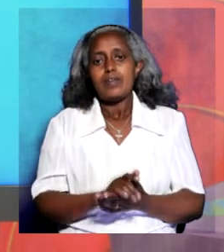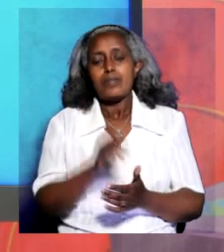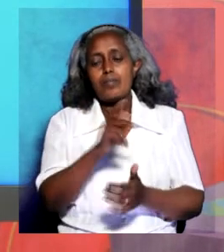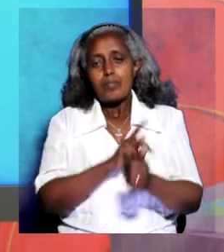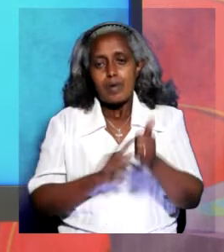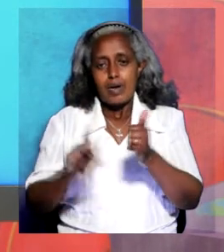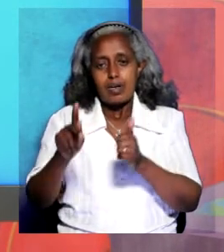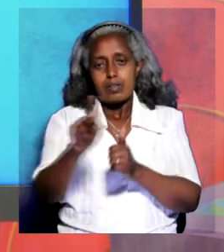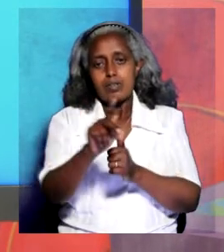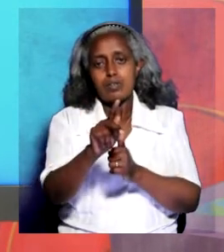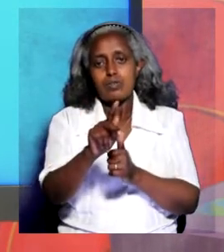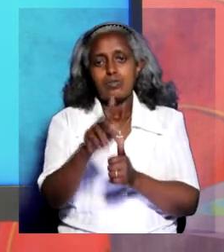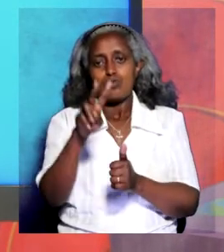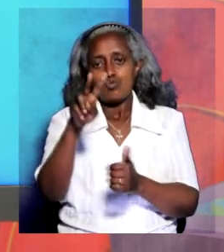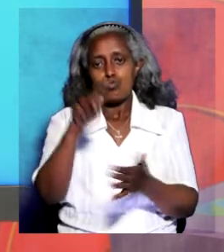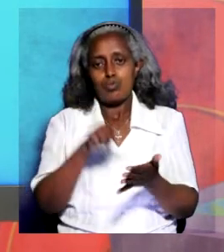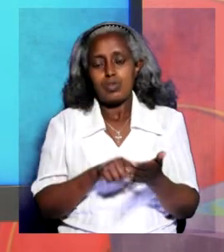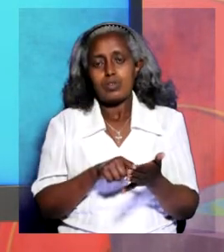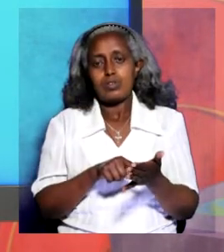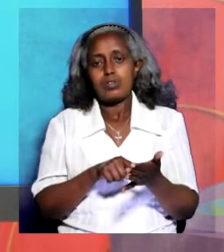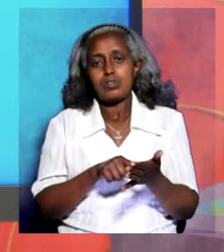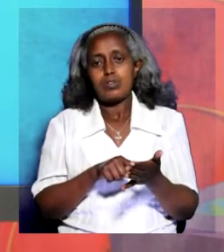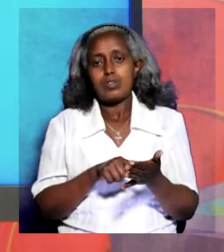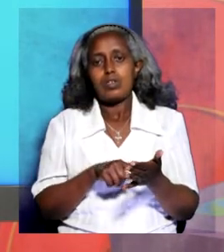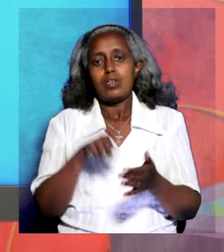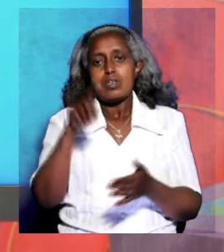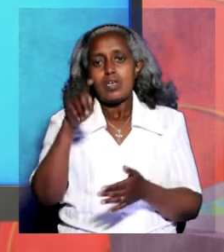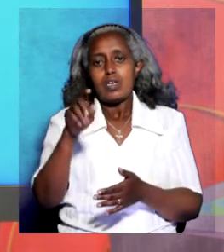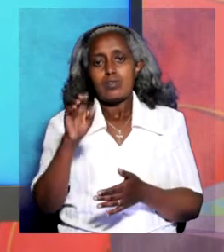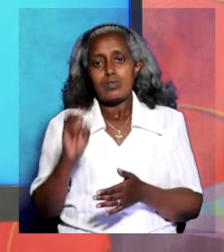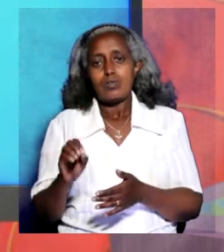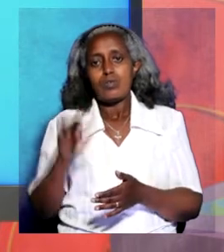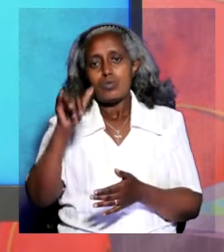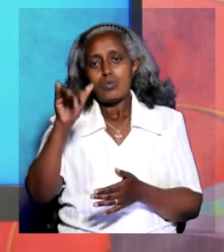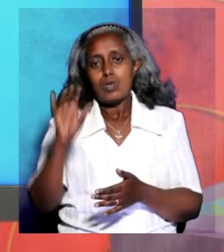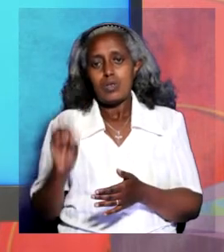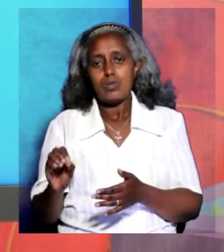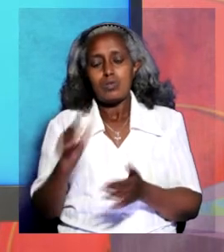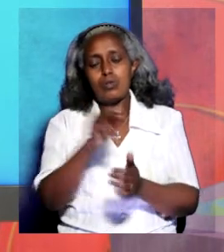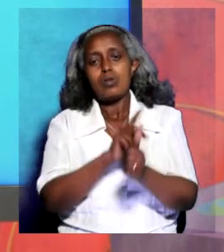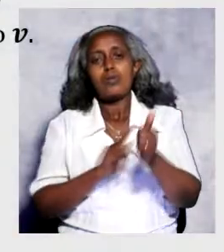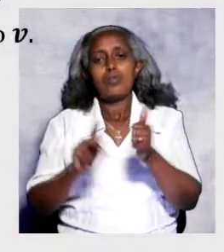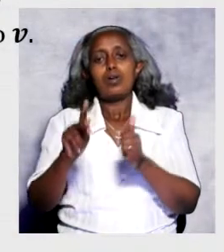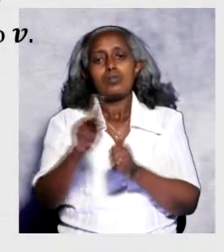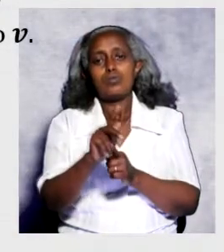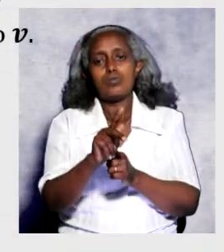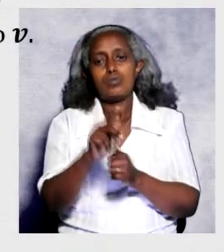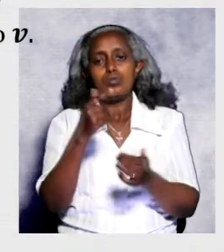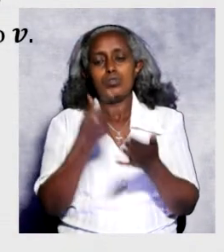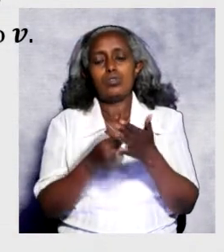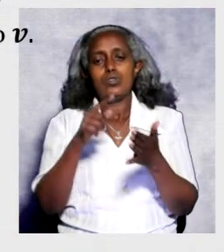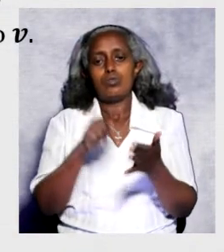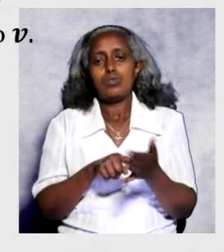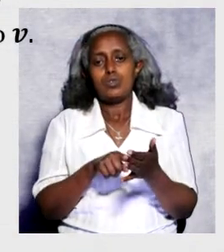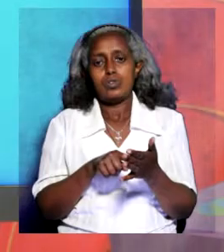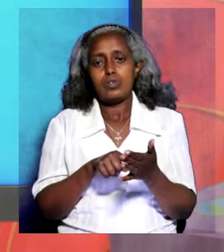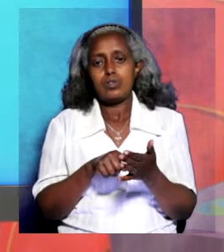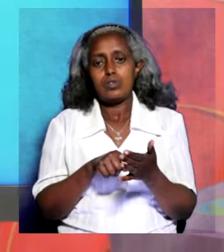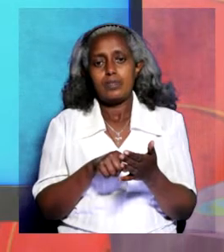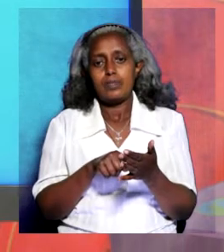passing through two points, x naught, y naught. It passes through this point,